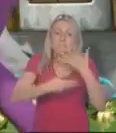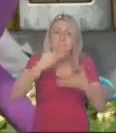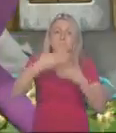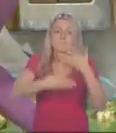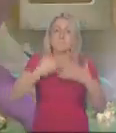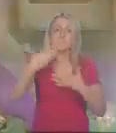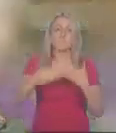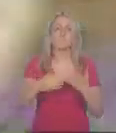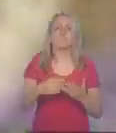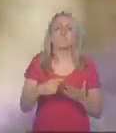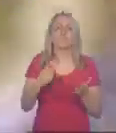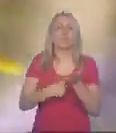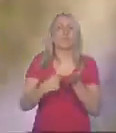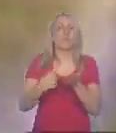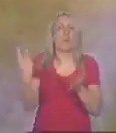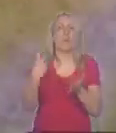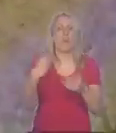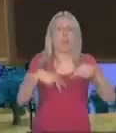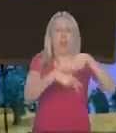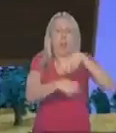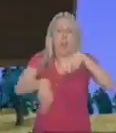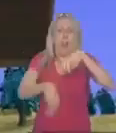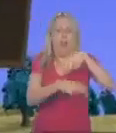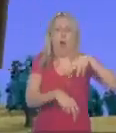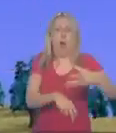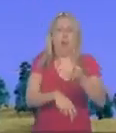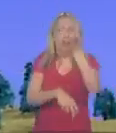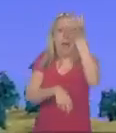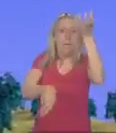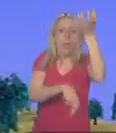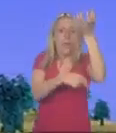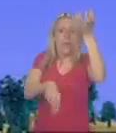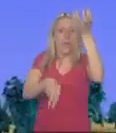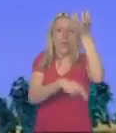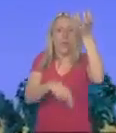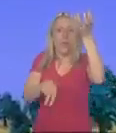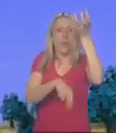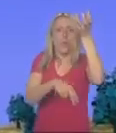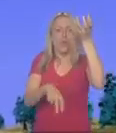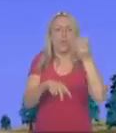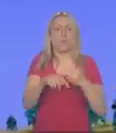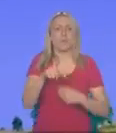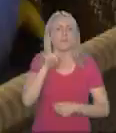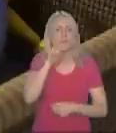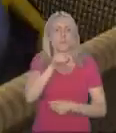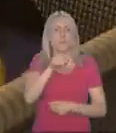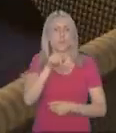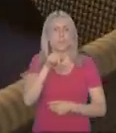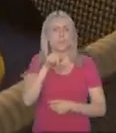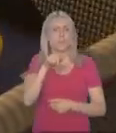you, Yam Yam. Ruddle and I were hanging on underneath the basket when you somersaulted in.